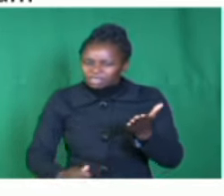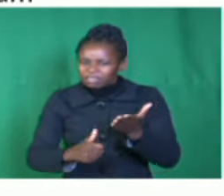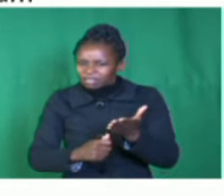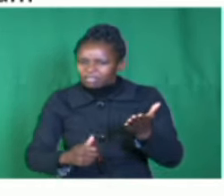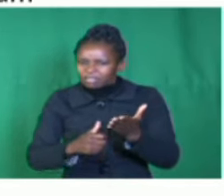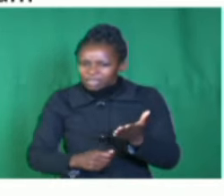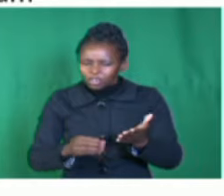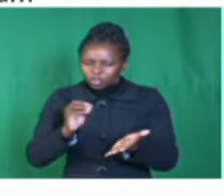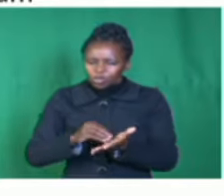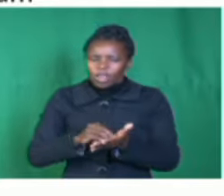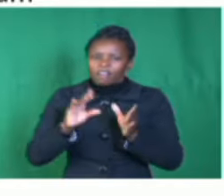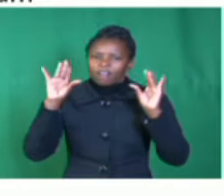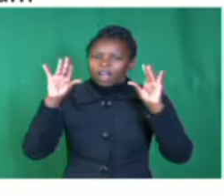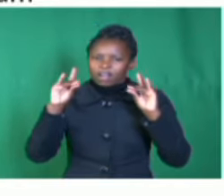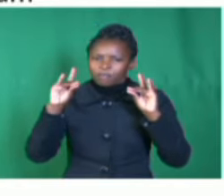In fact,